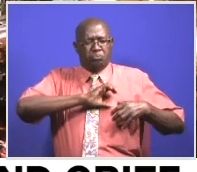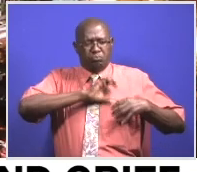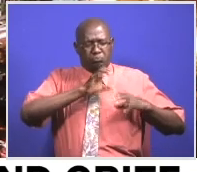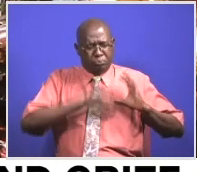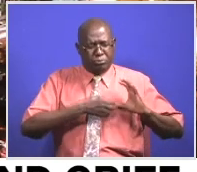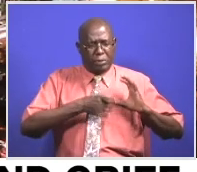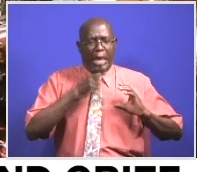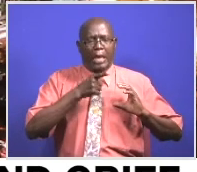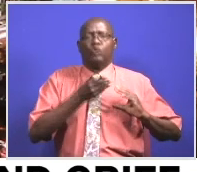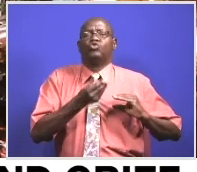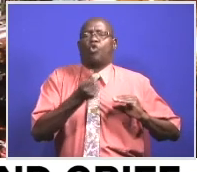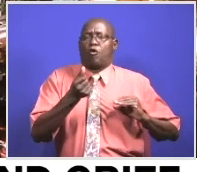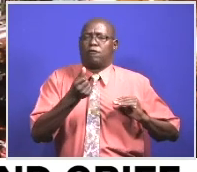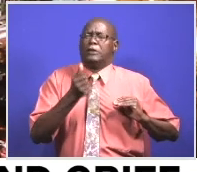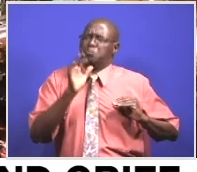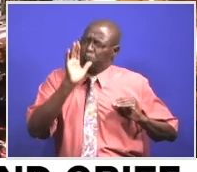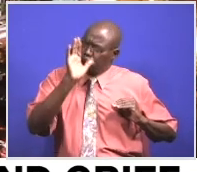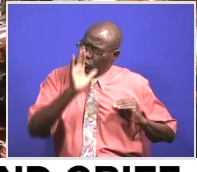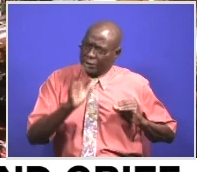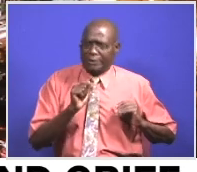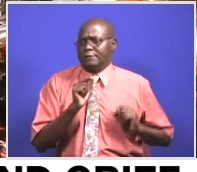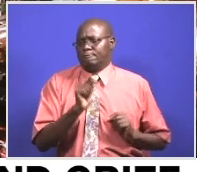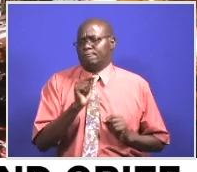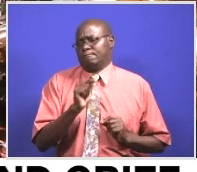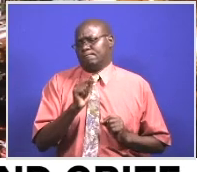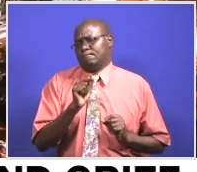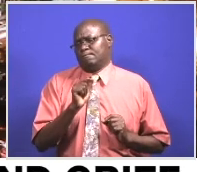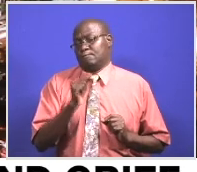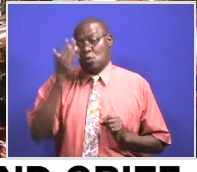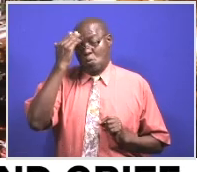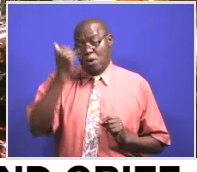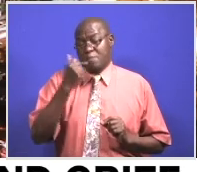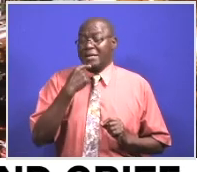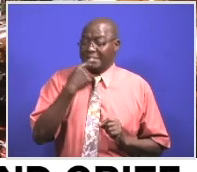it's relationship, no, I will just move on. No. Because let me tell you, Tess,